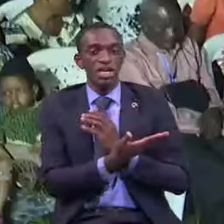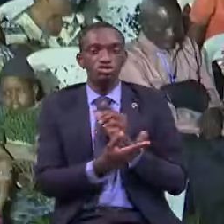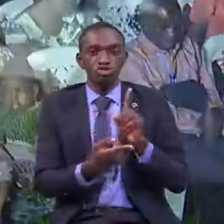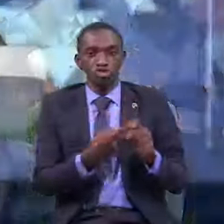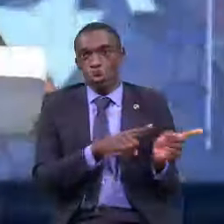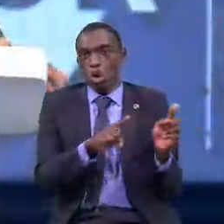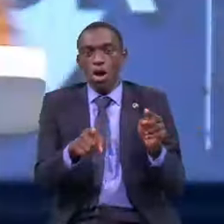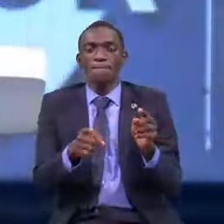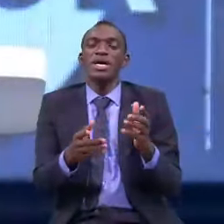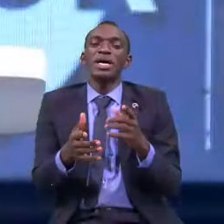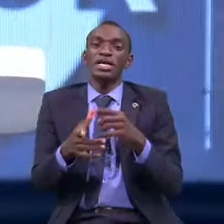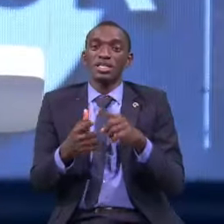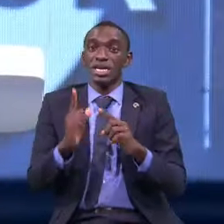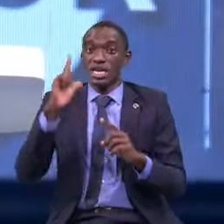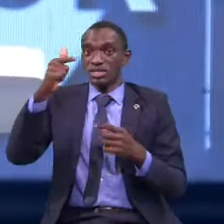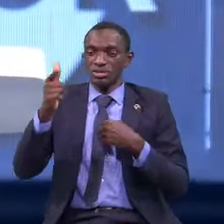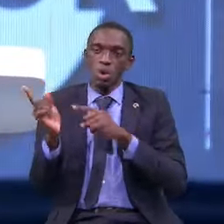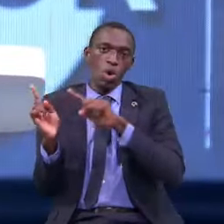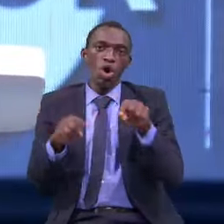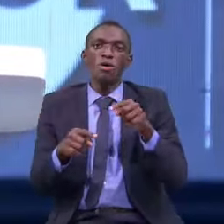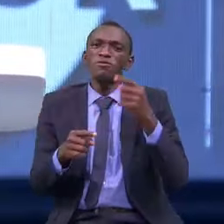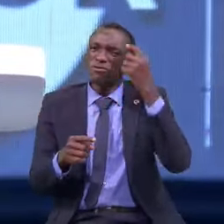is coming on the way.